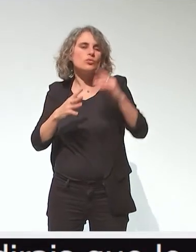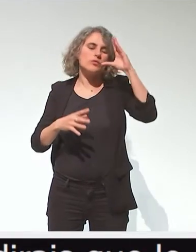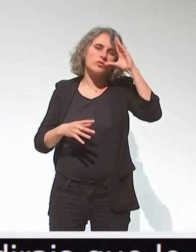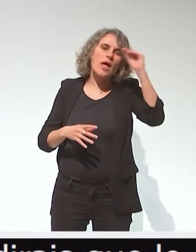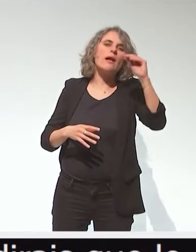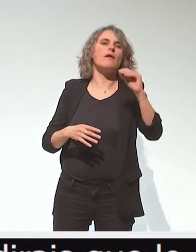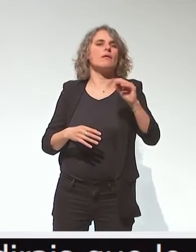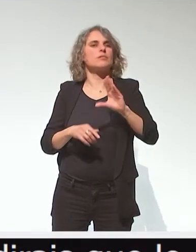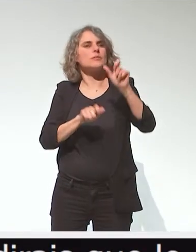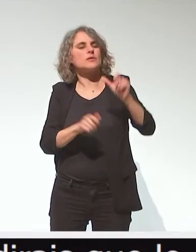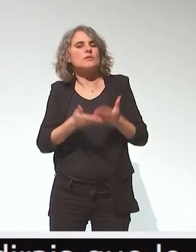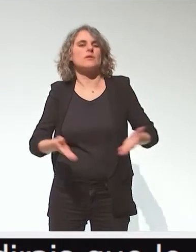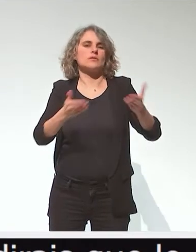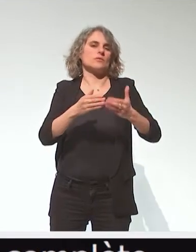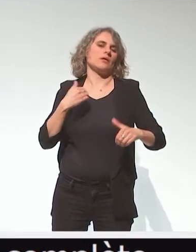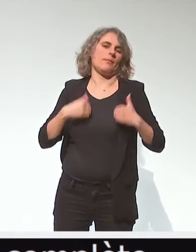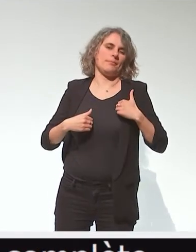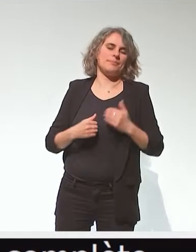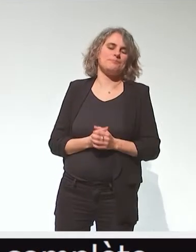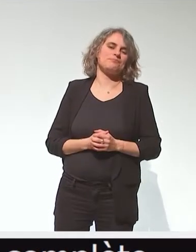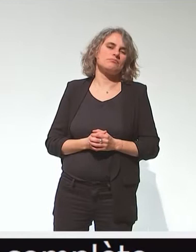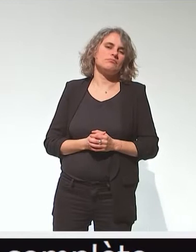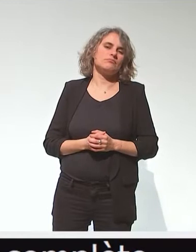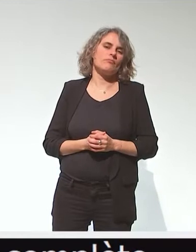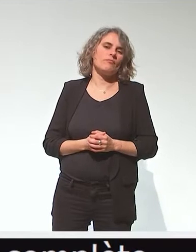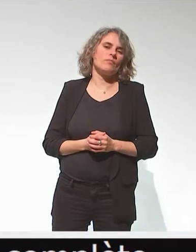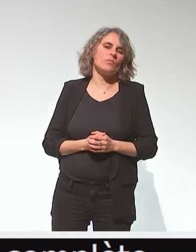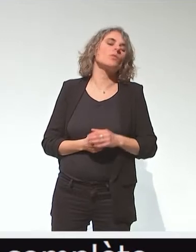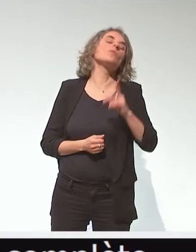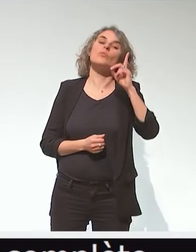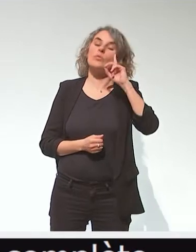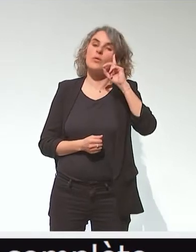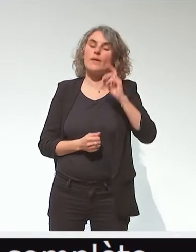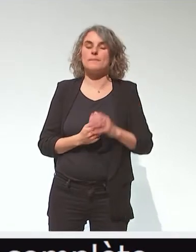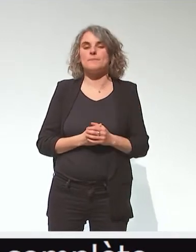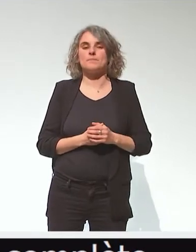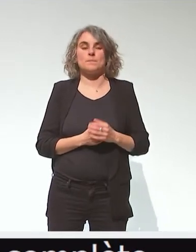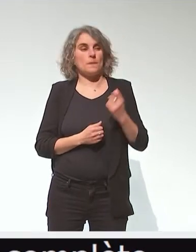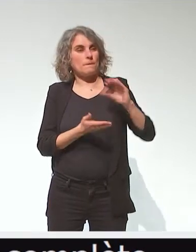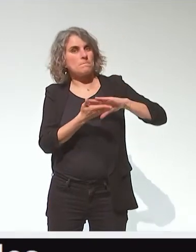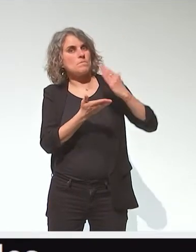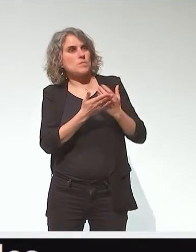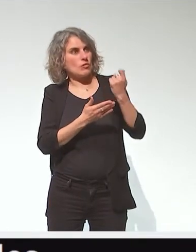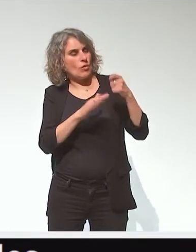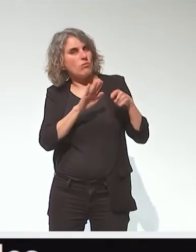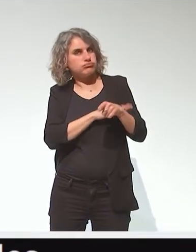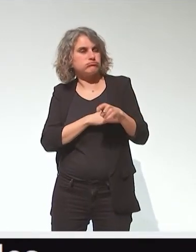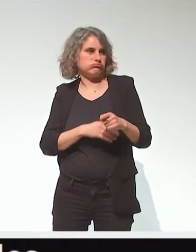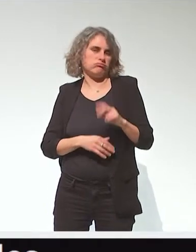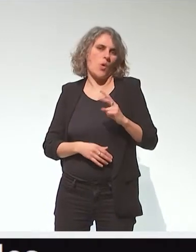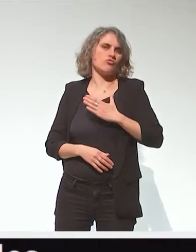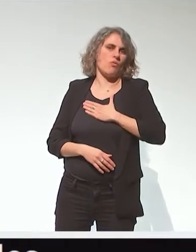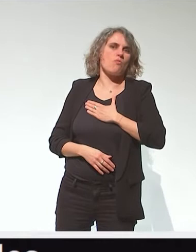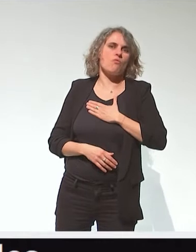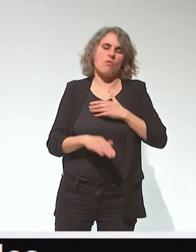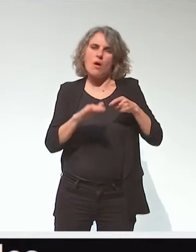Thinking about professional insertion for disabled, there is financial support, quite